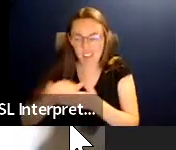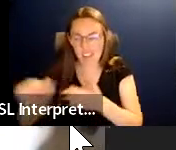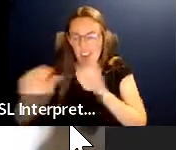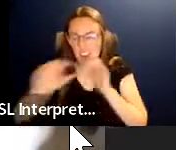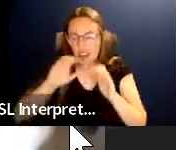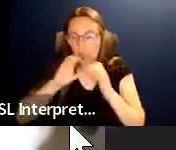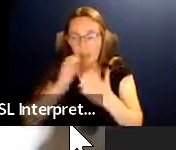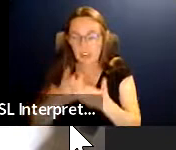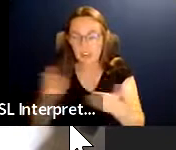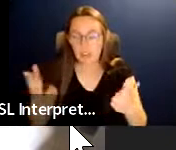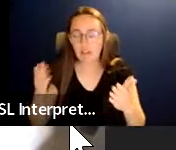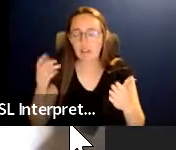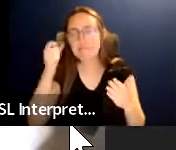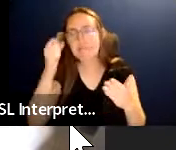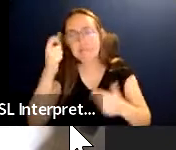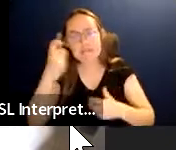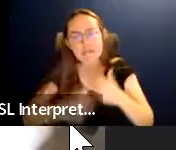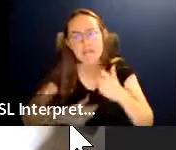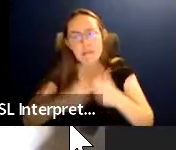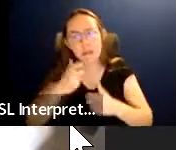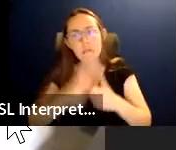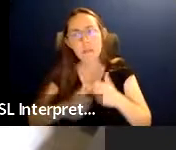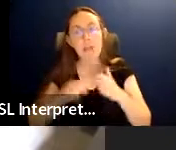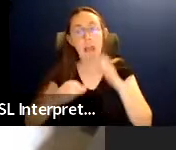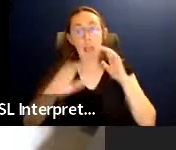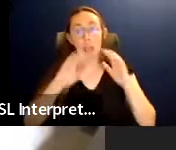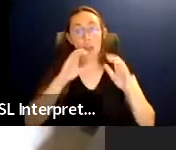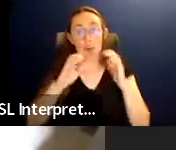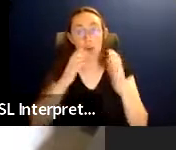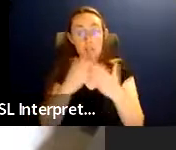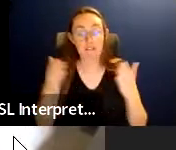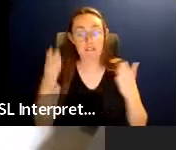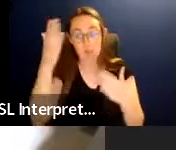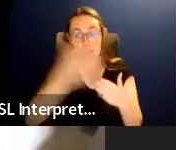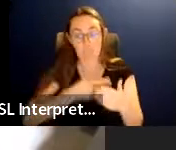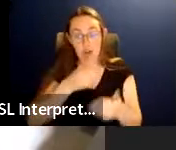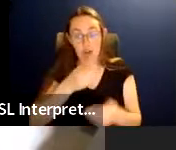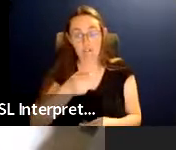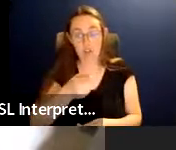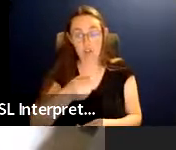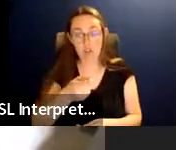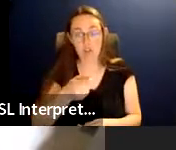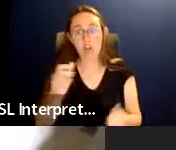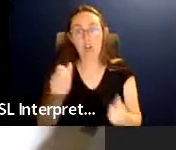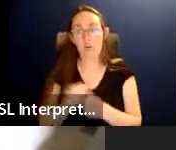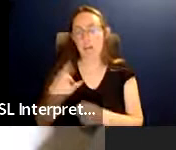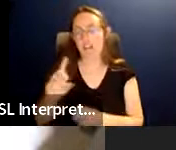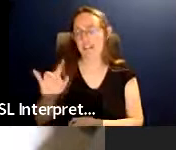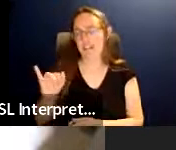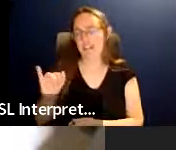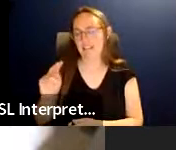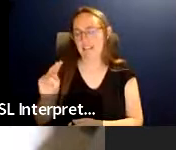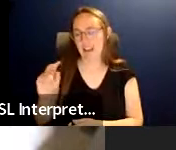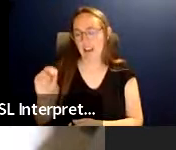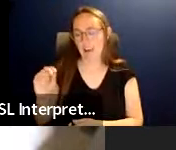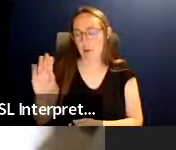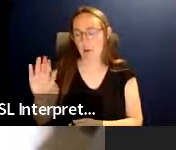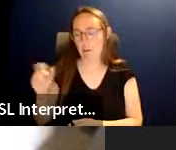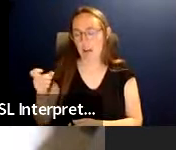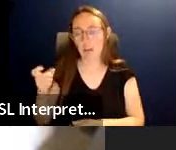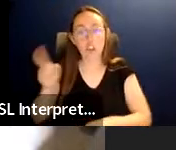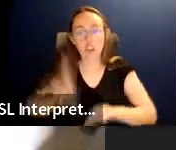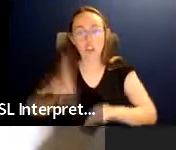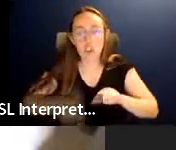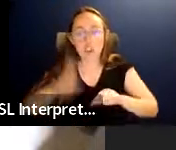that when the communication device was in front of her with the Dynavox, was that she couldn't see the